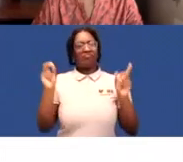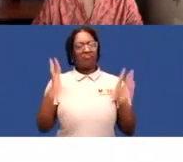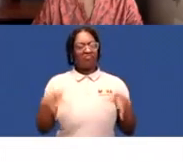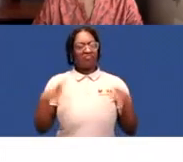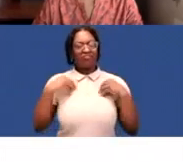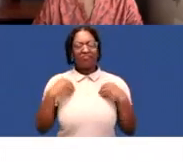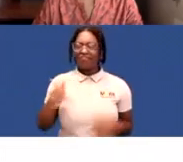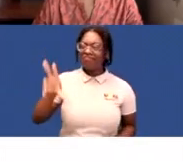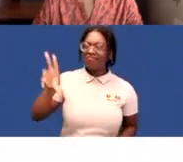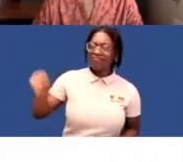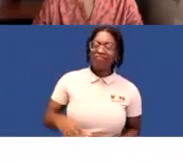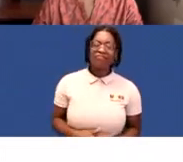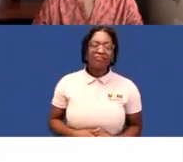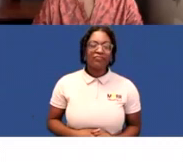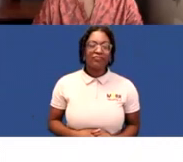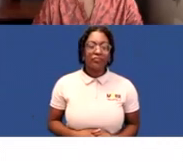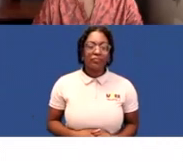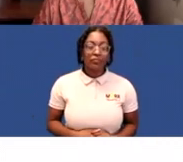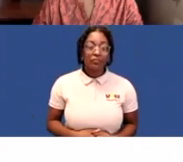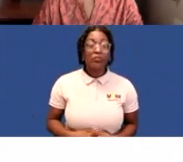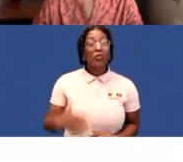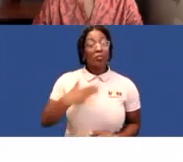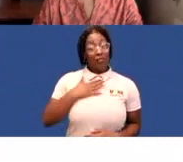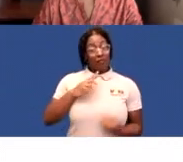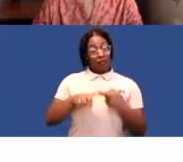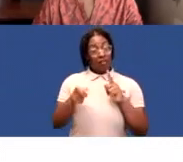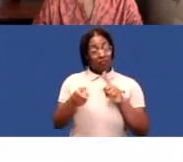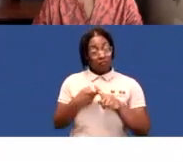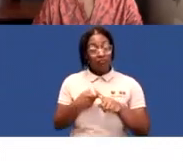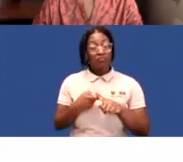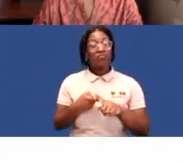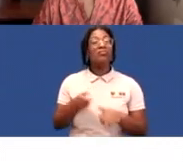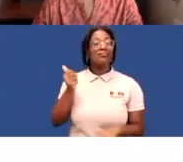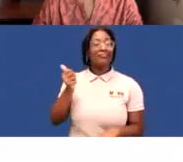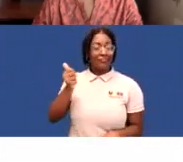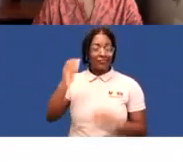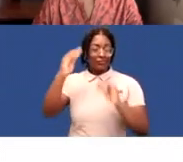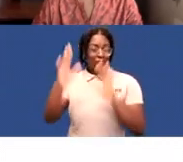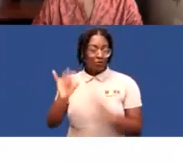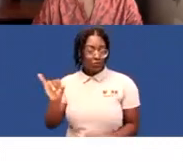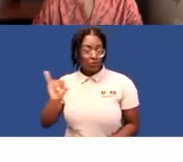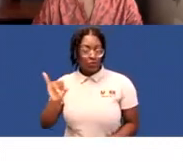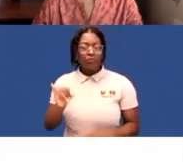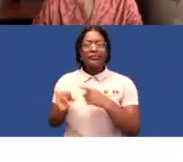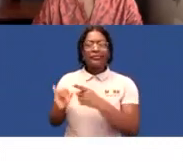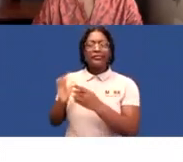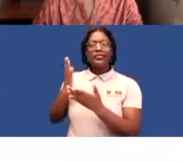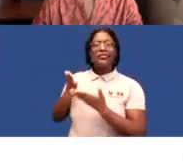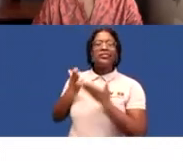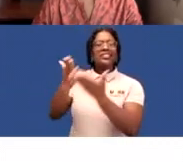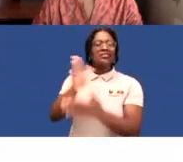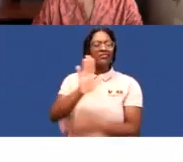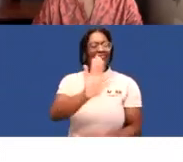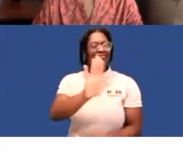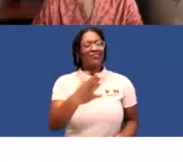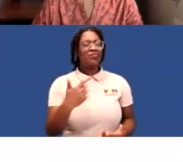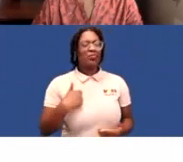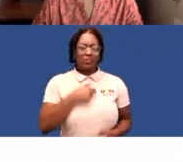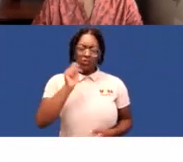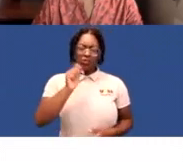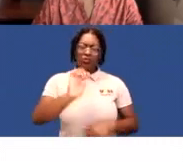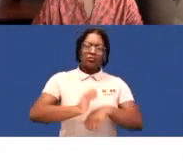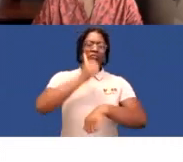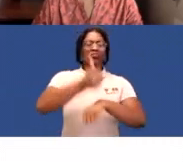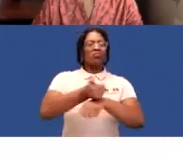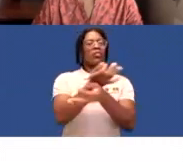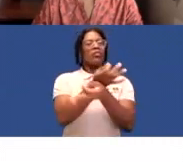educator, suggested a freedom school as an effective response, it resonated with many educators in the audience who silently